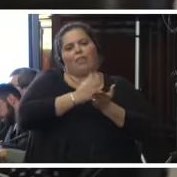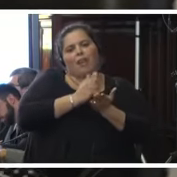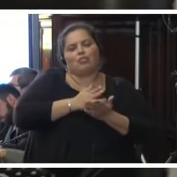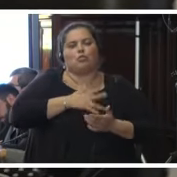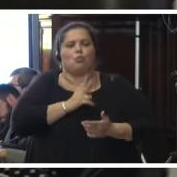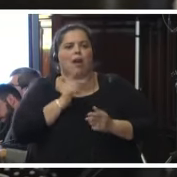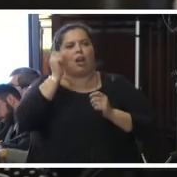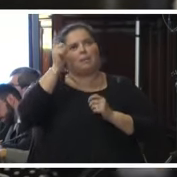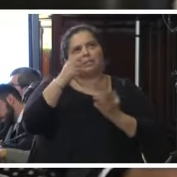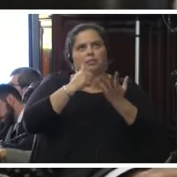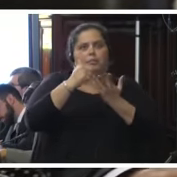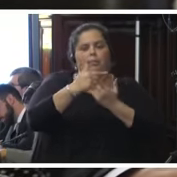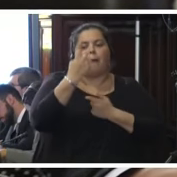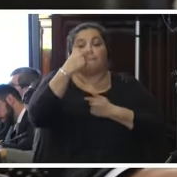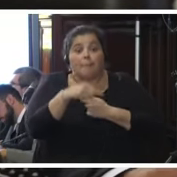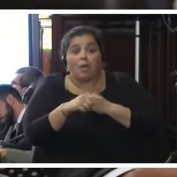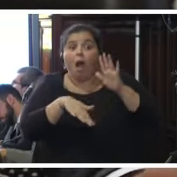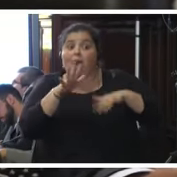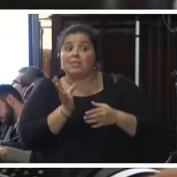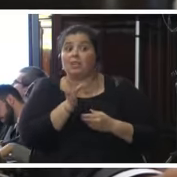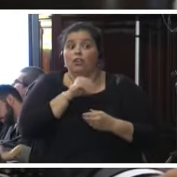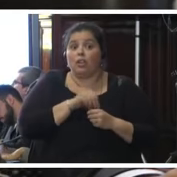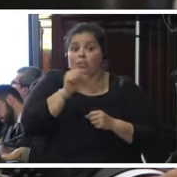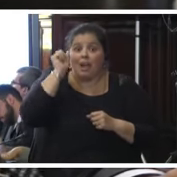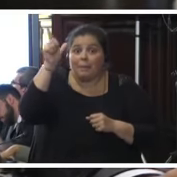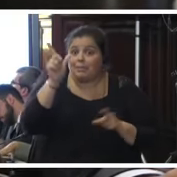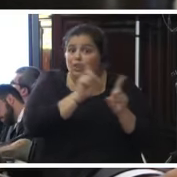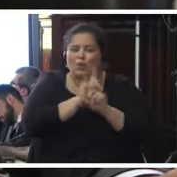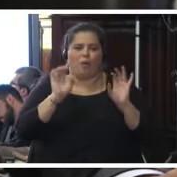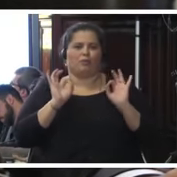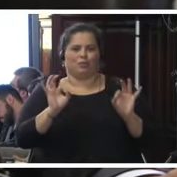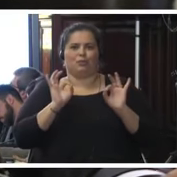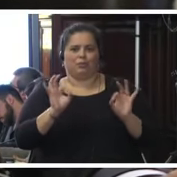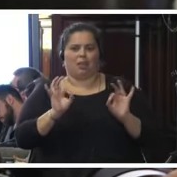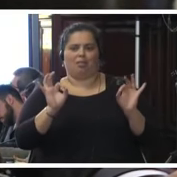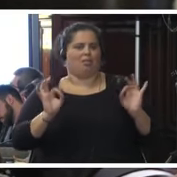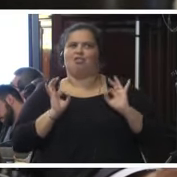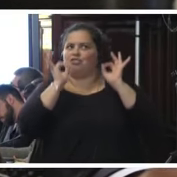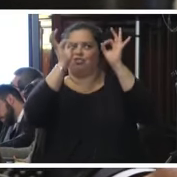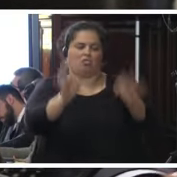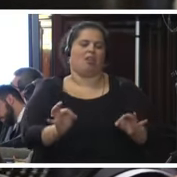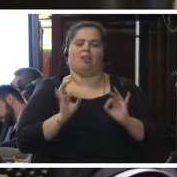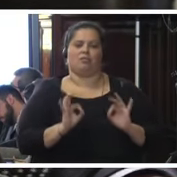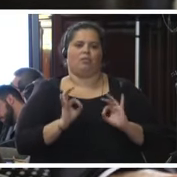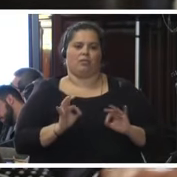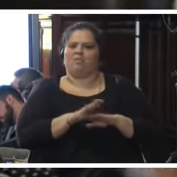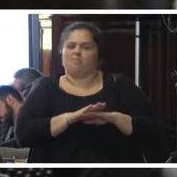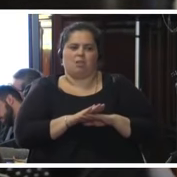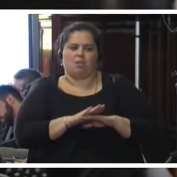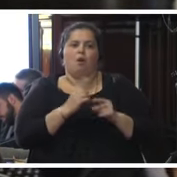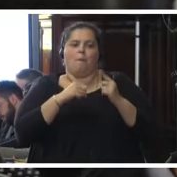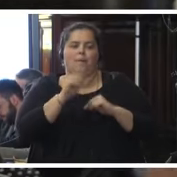really live up to what they ought to. So if you can let us have the contents of that. And in relation